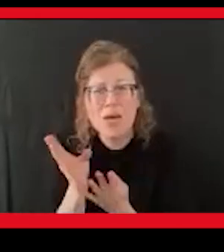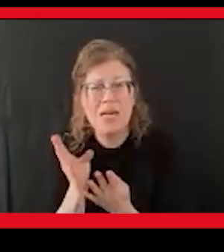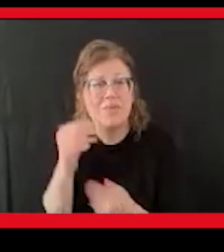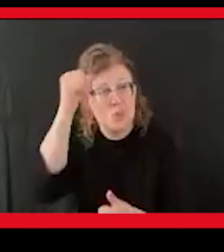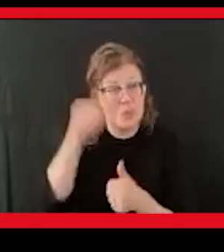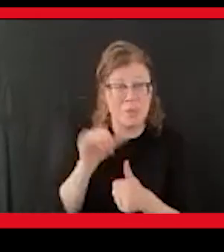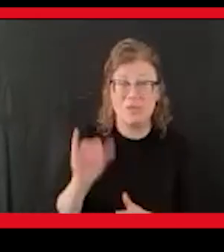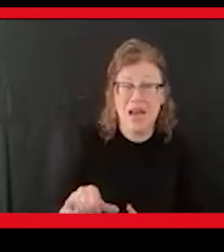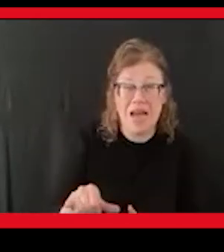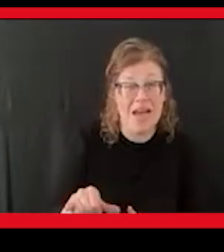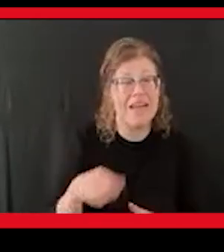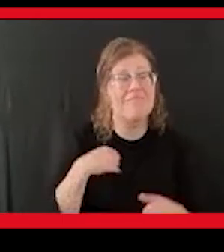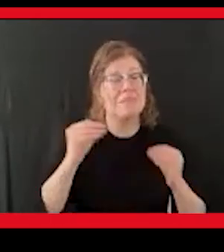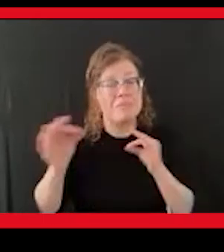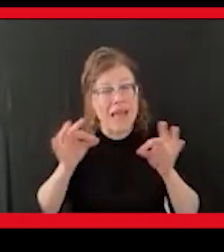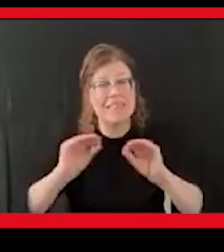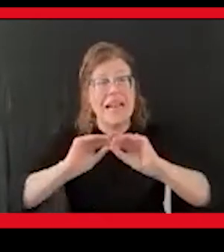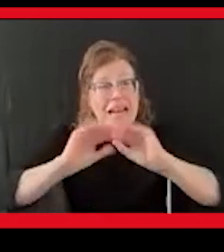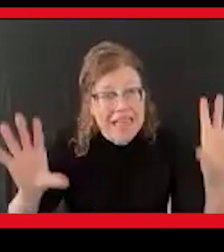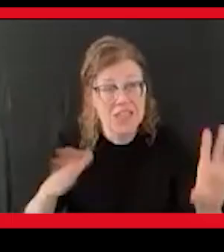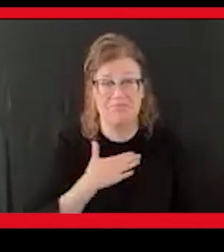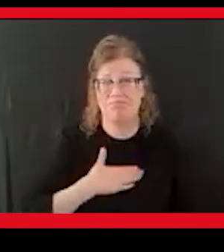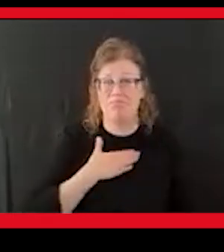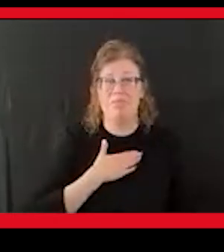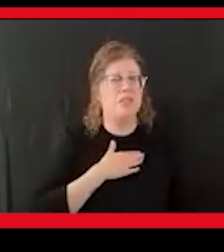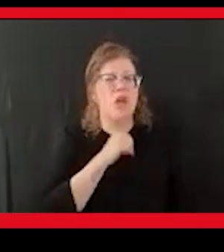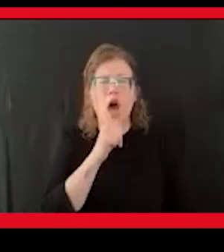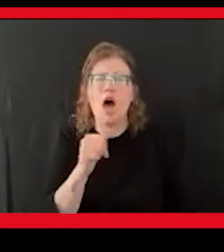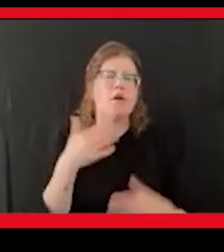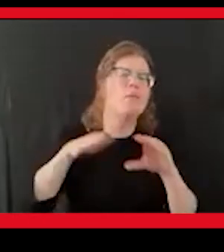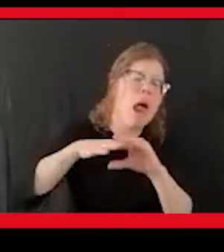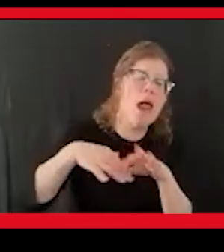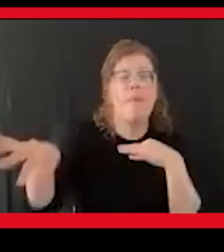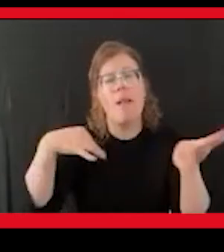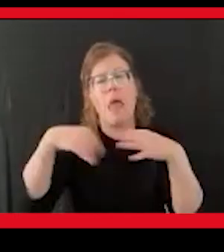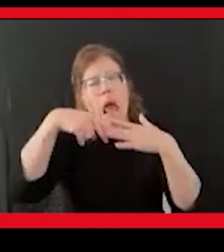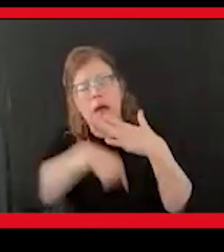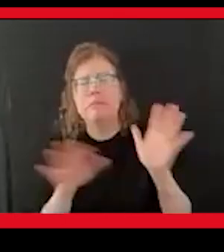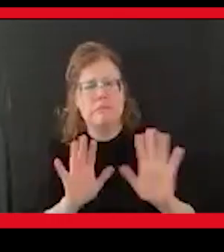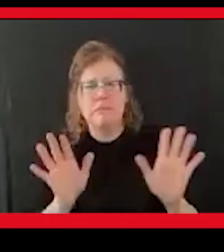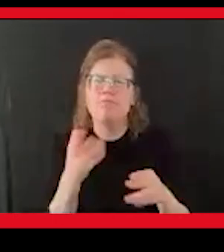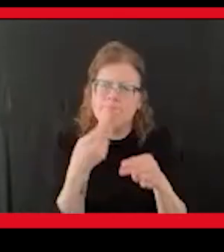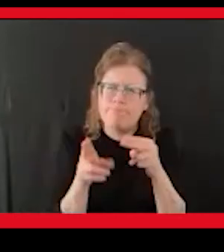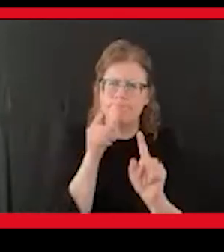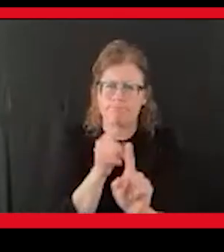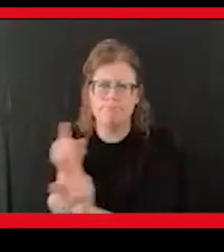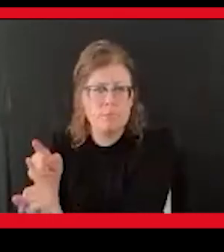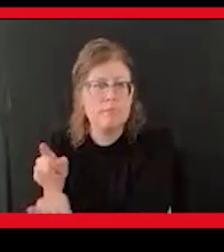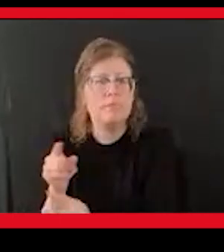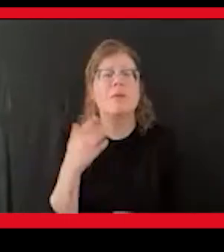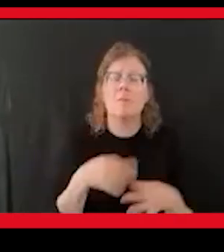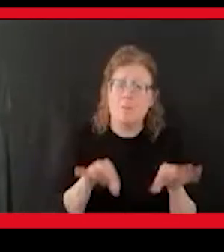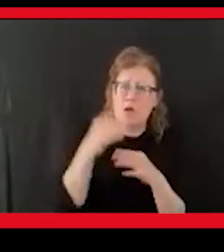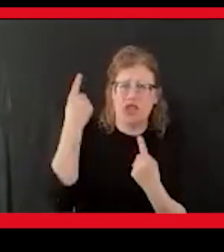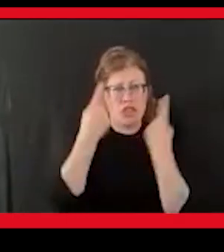You should also include how you will measure success or learnings from this project. It's crucial to